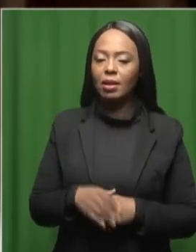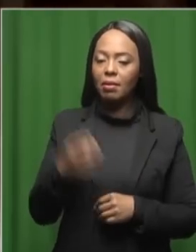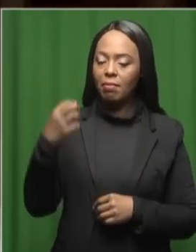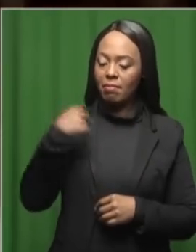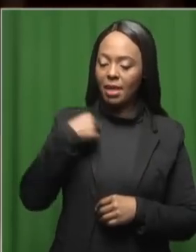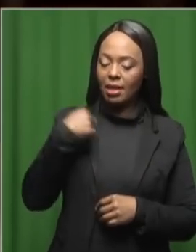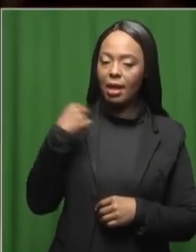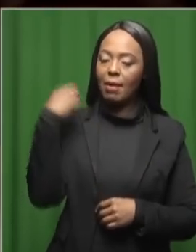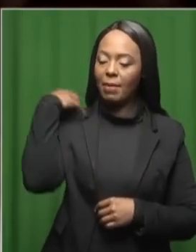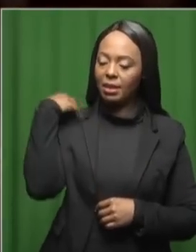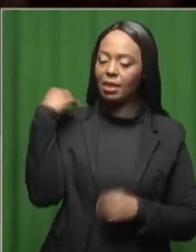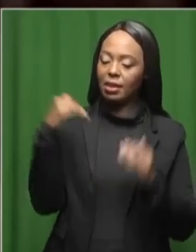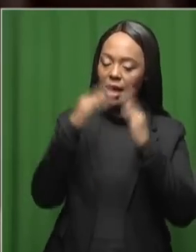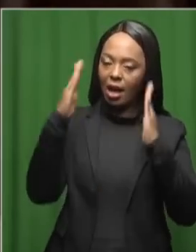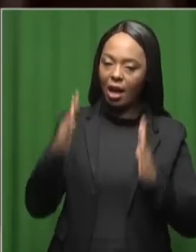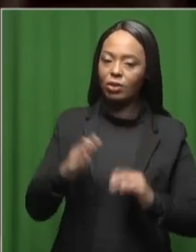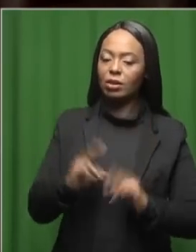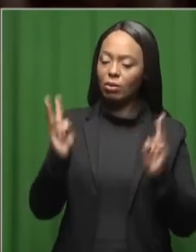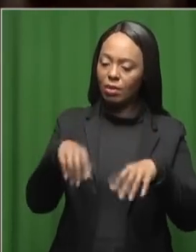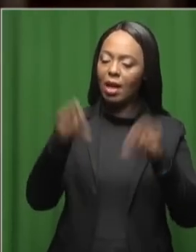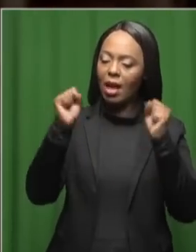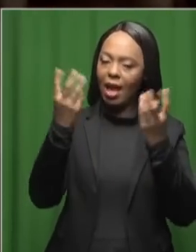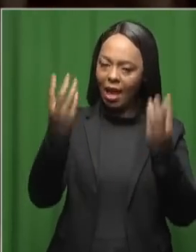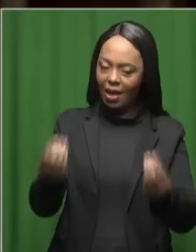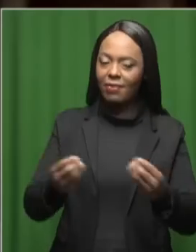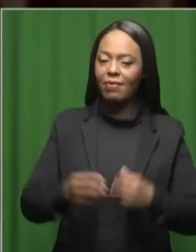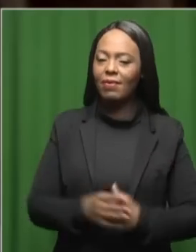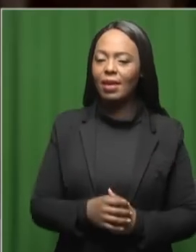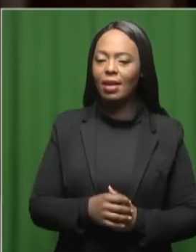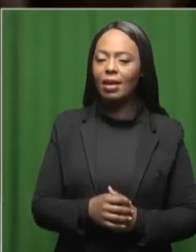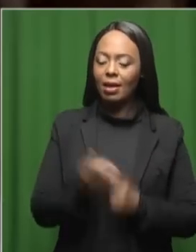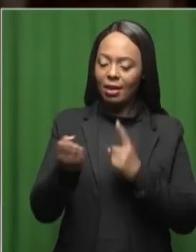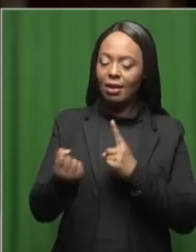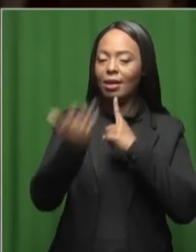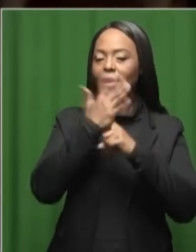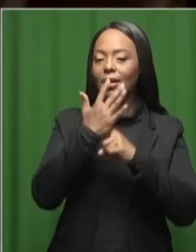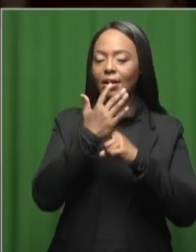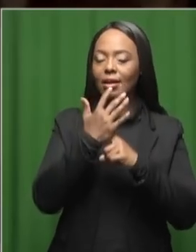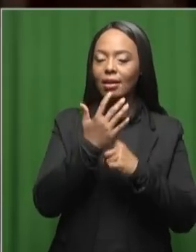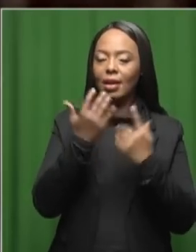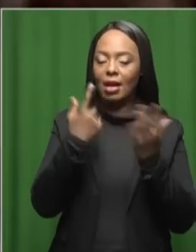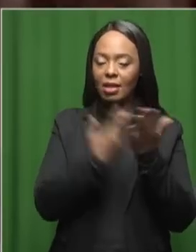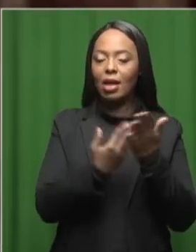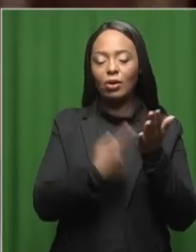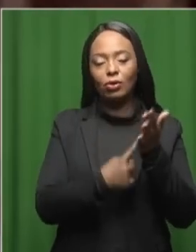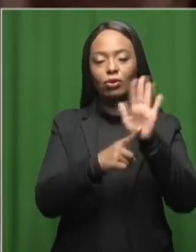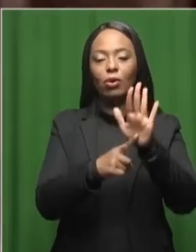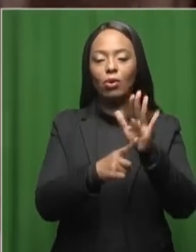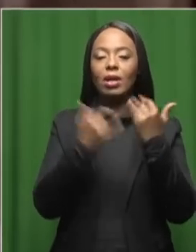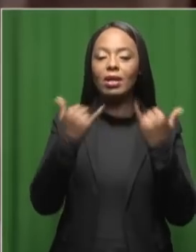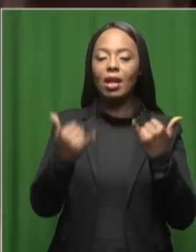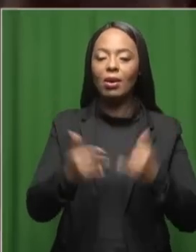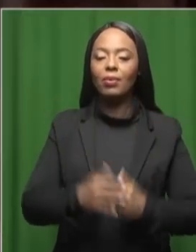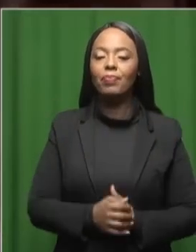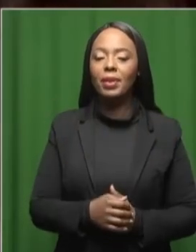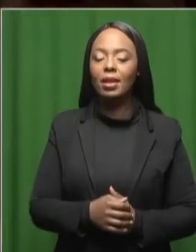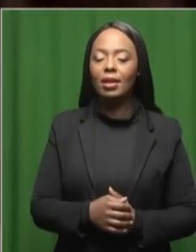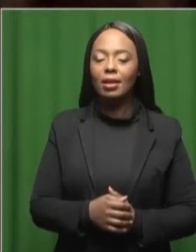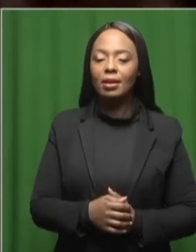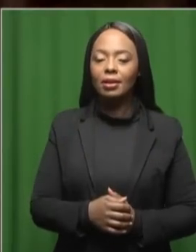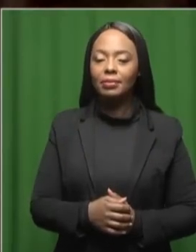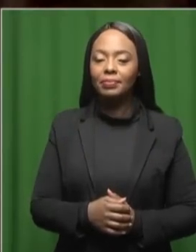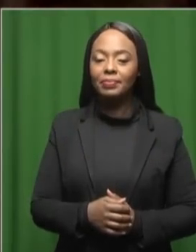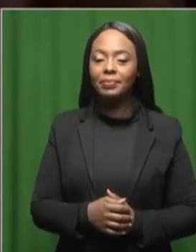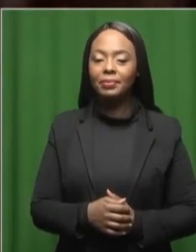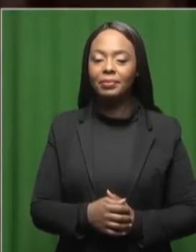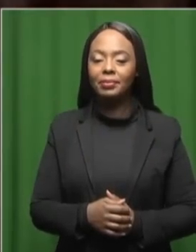ministerial house, and there is load shedding, and I'm affected by it, as I can show you now. Now, this means